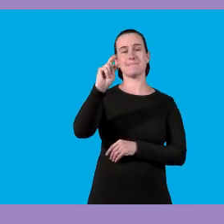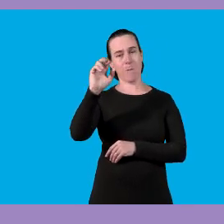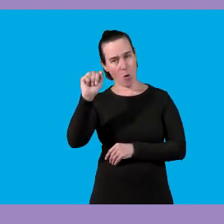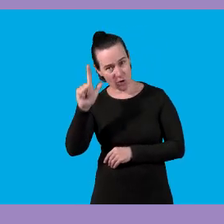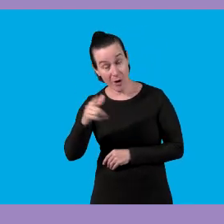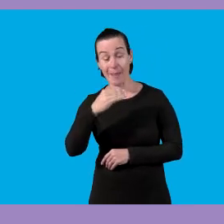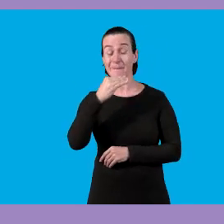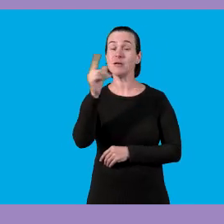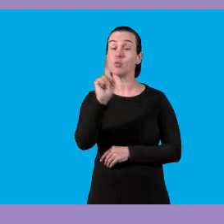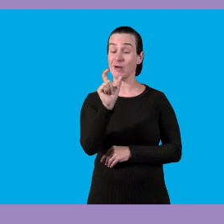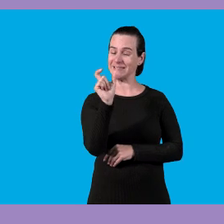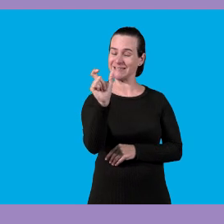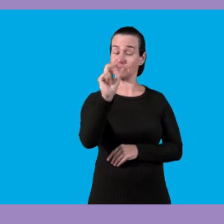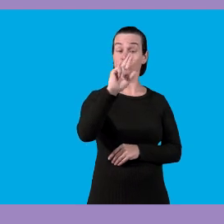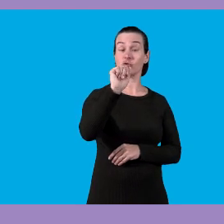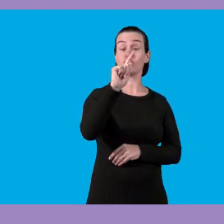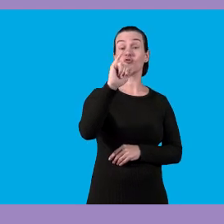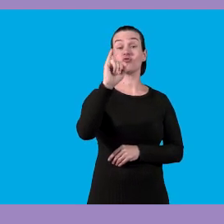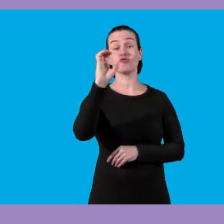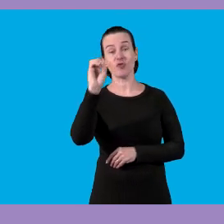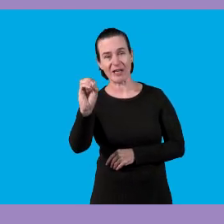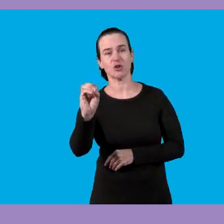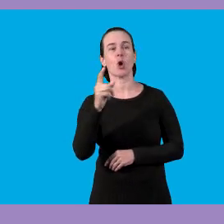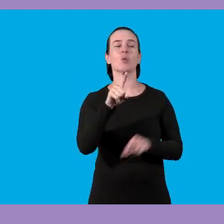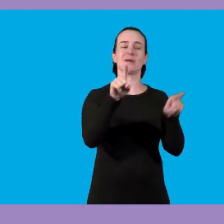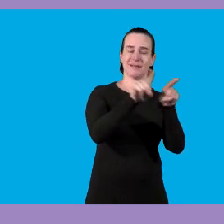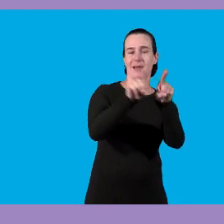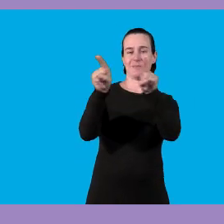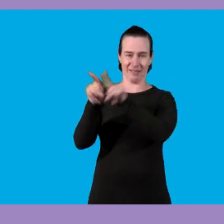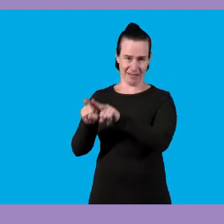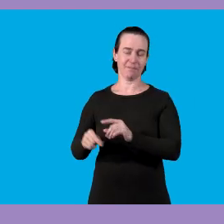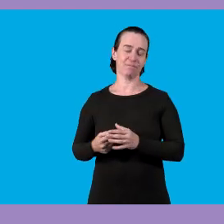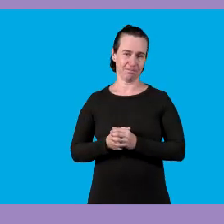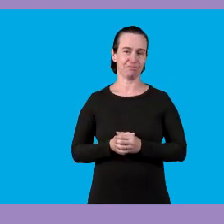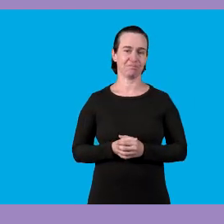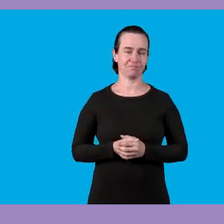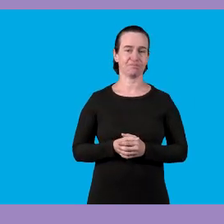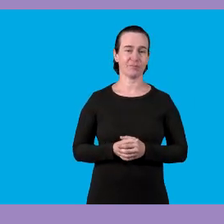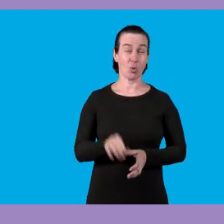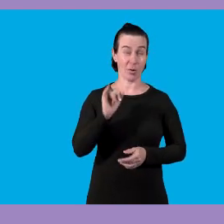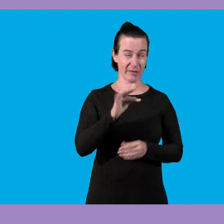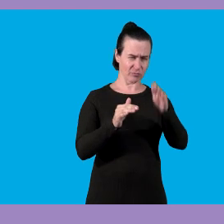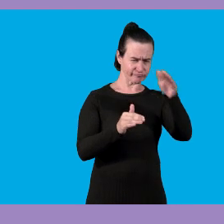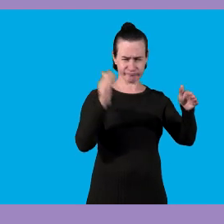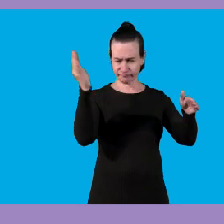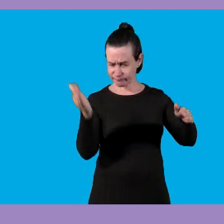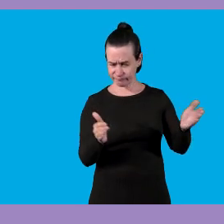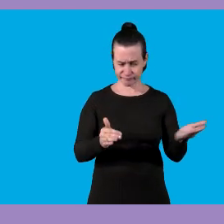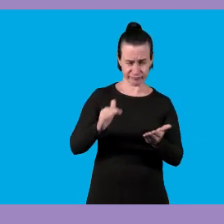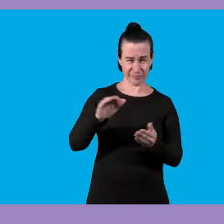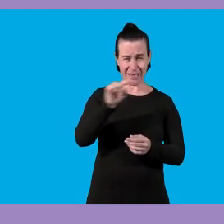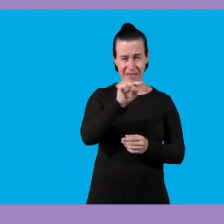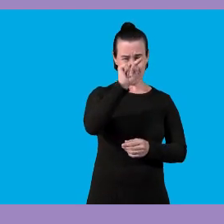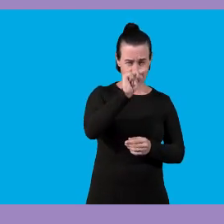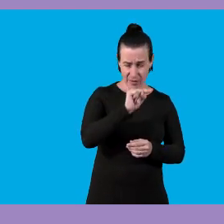sides is the same. The outcome, this is the proportion that we're looking at. The outcome of those sides divided gives us the same